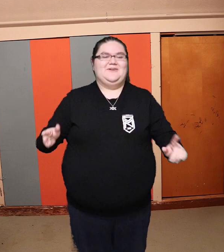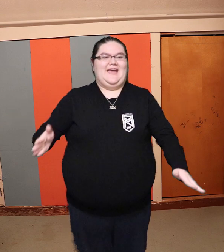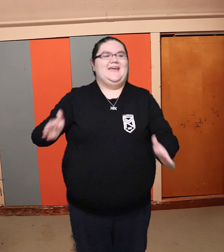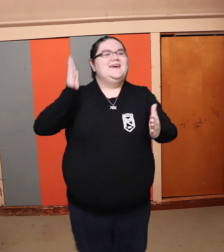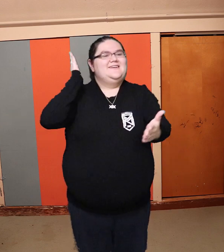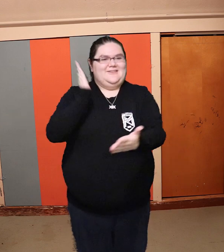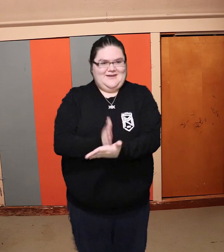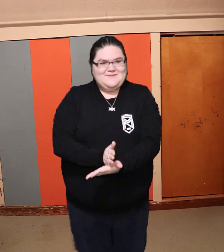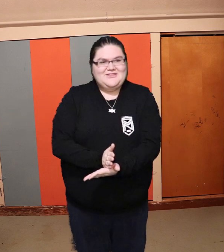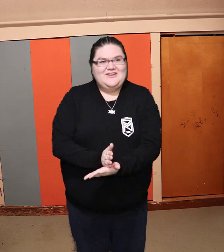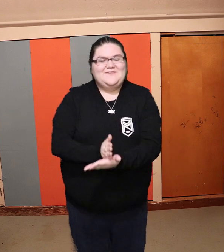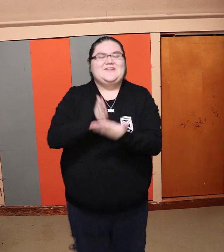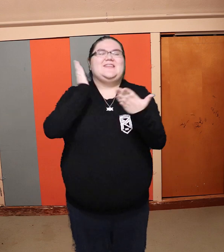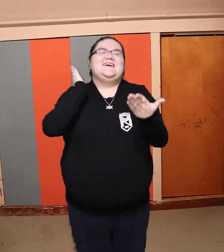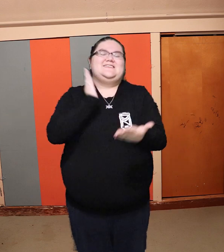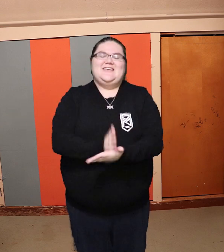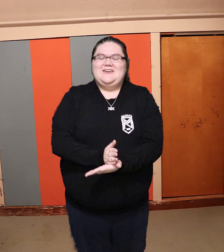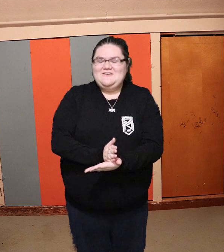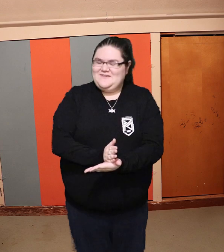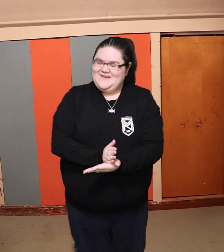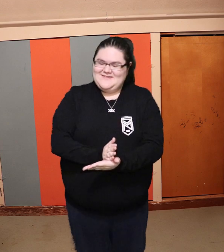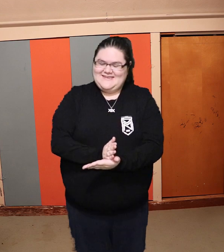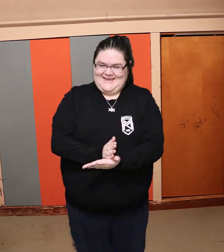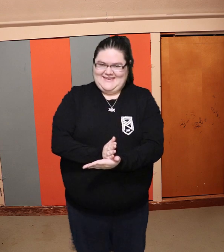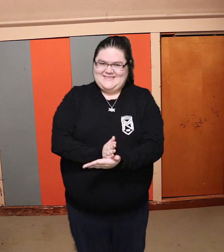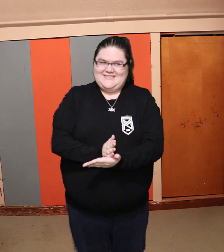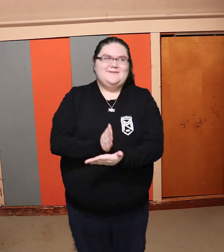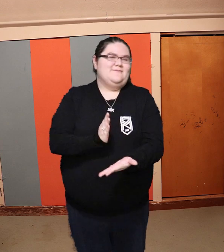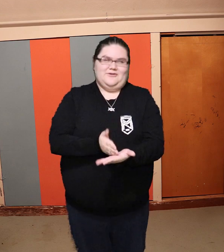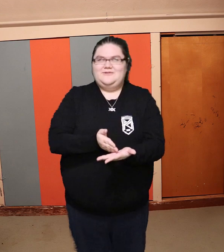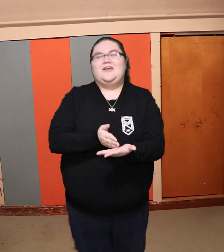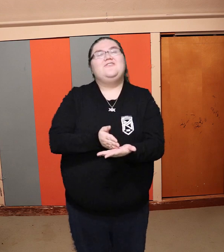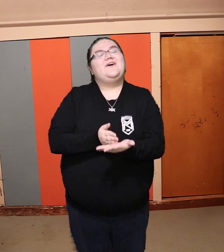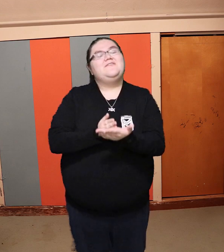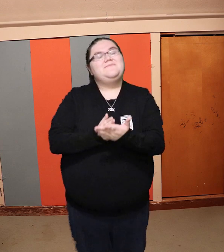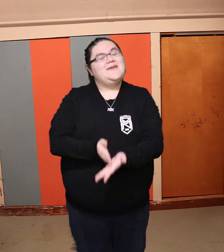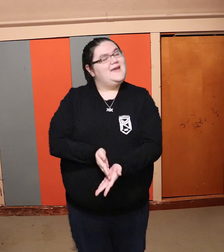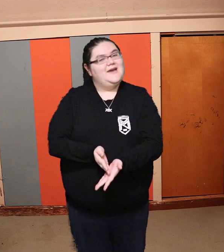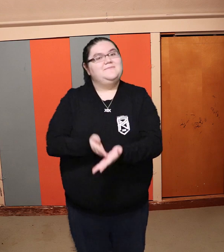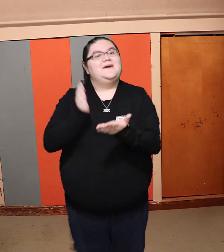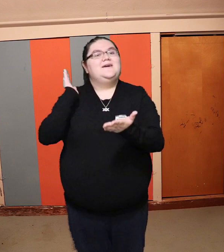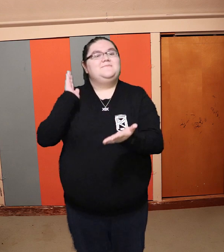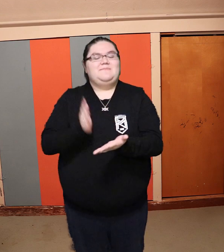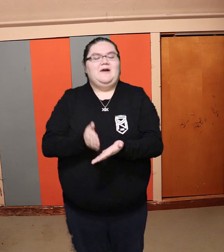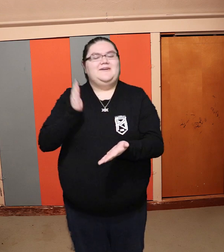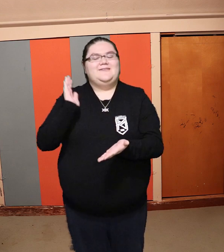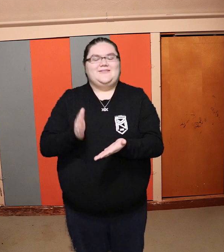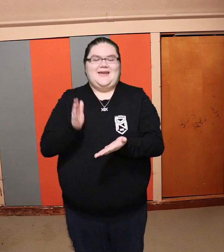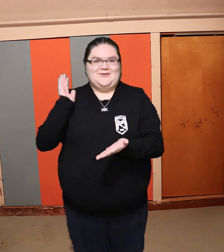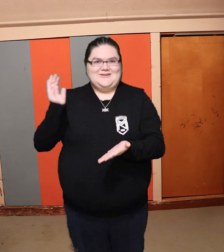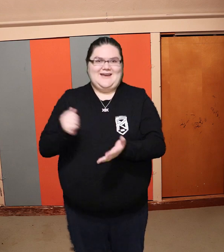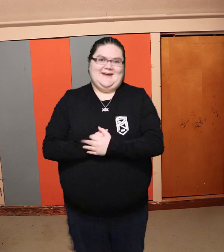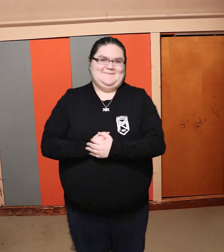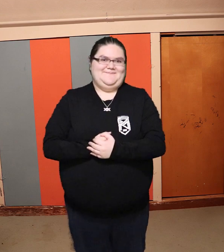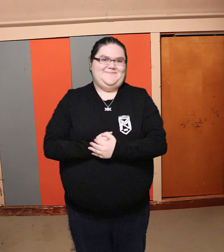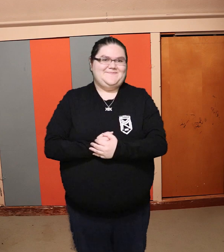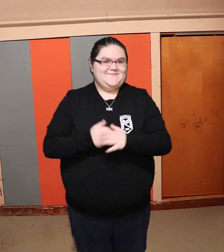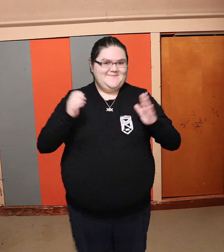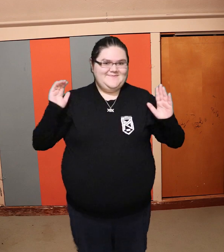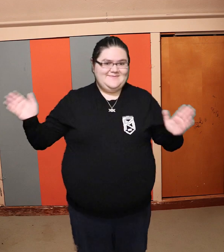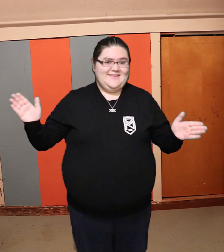mixed up. Okay, December 31st, 10:05 at night, or 10:05 p.m. Mountain Standard